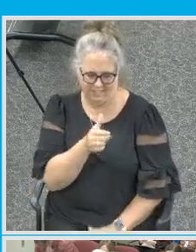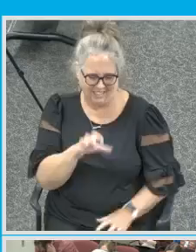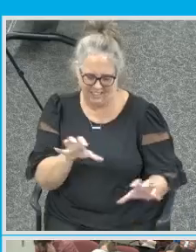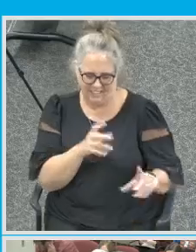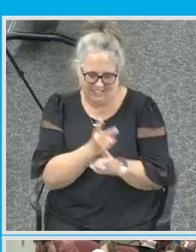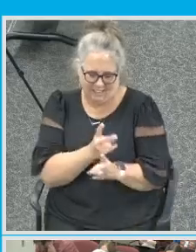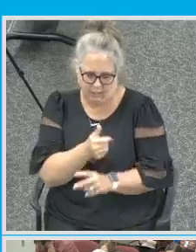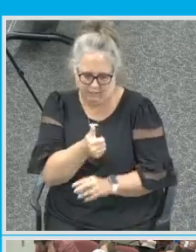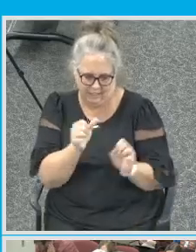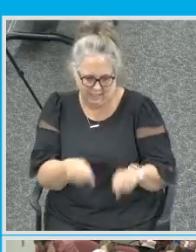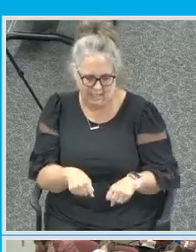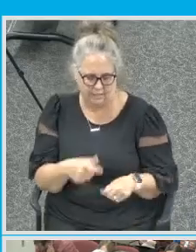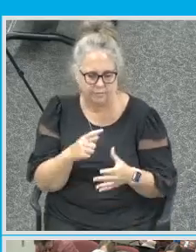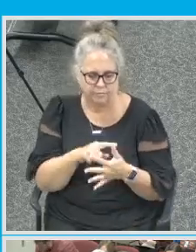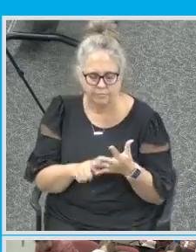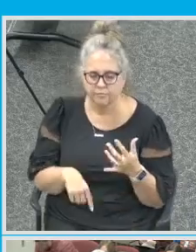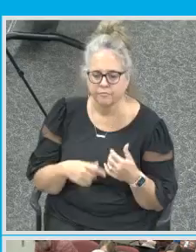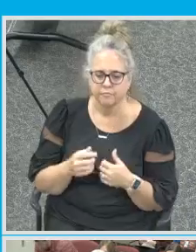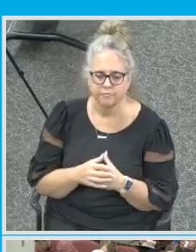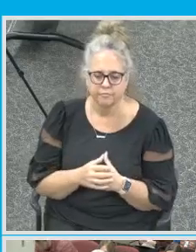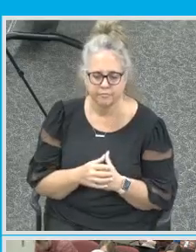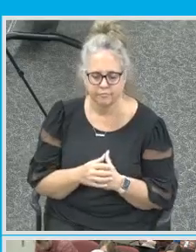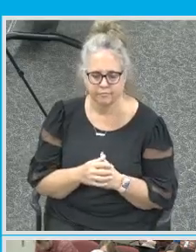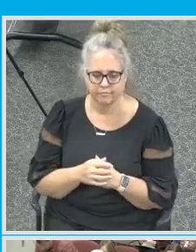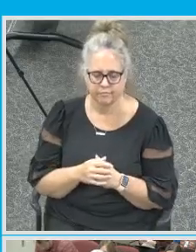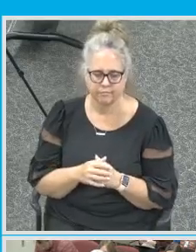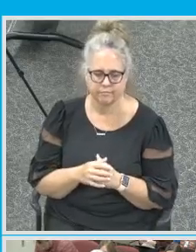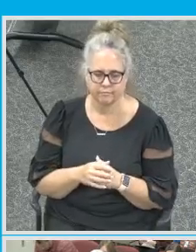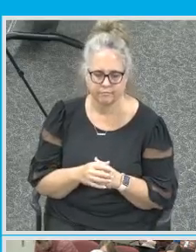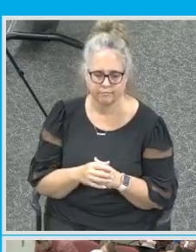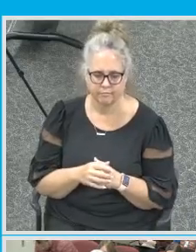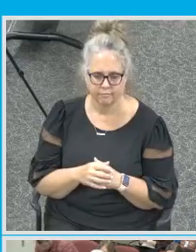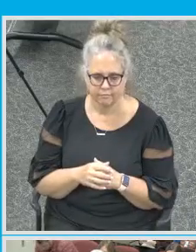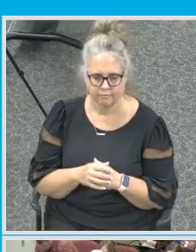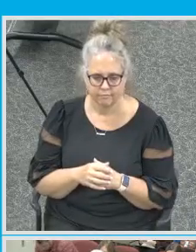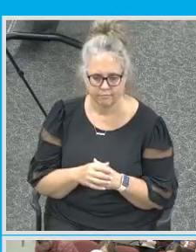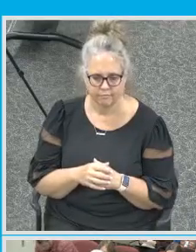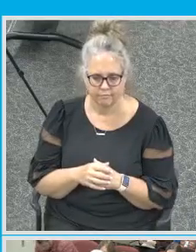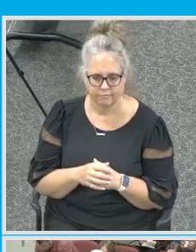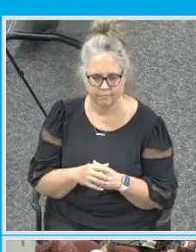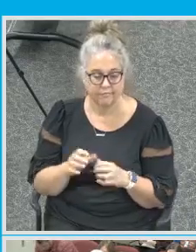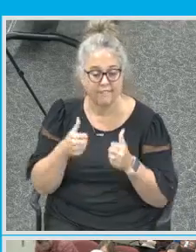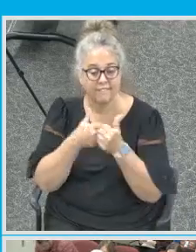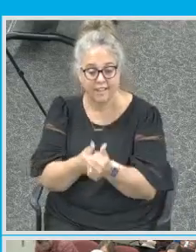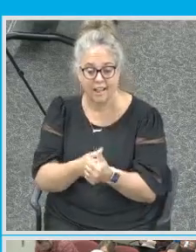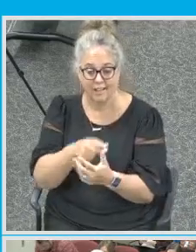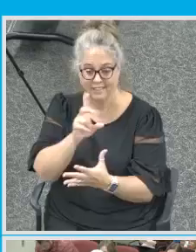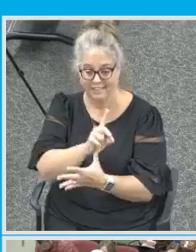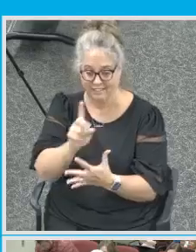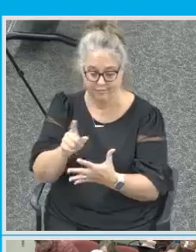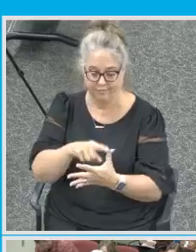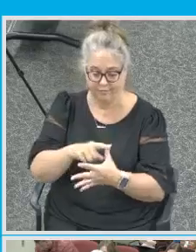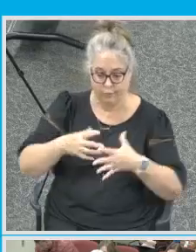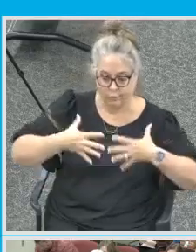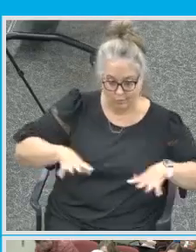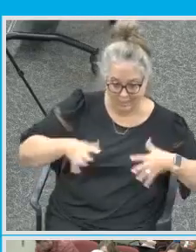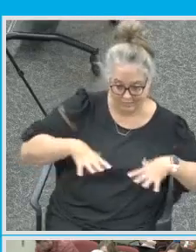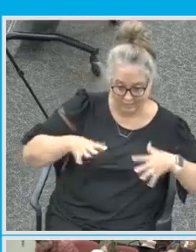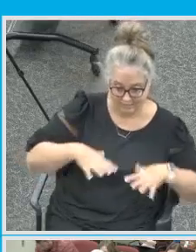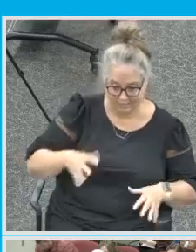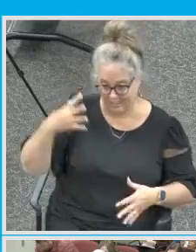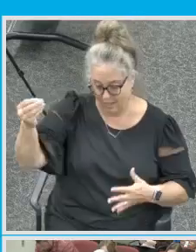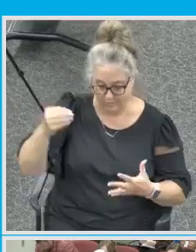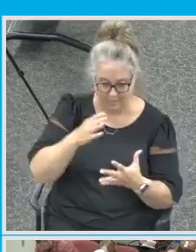virus. We used to say a lot, follow the 5 Ds. Dress for being